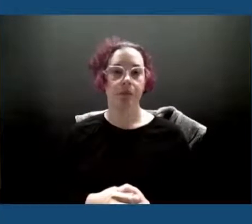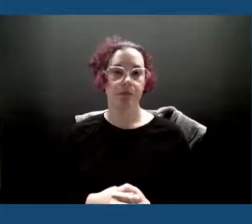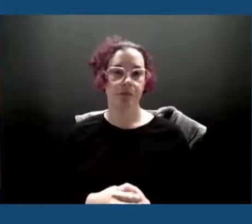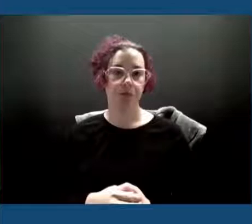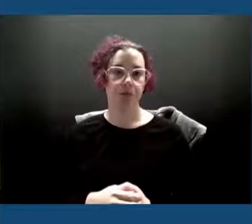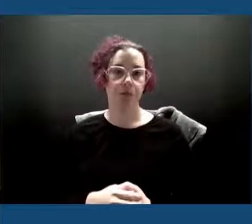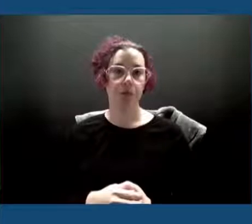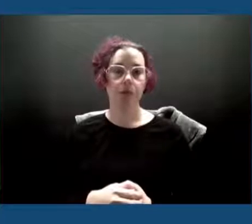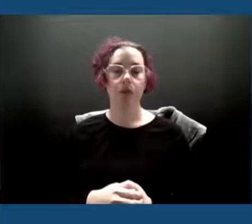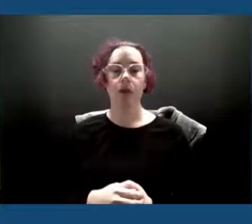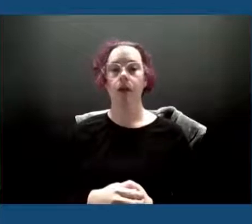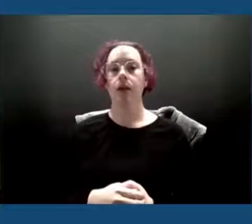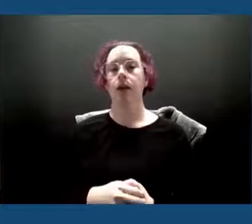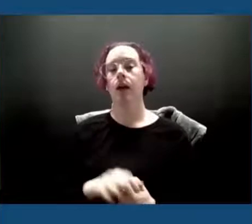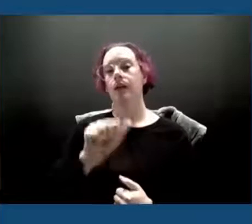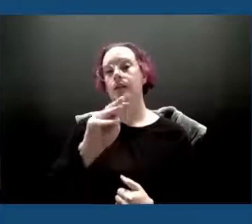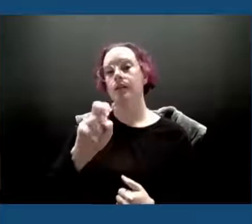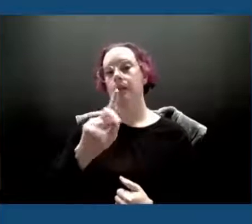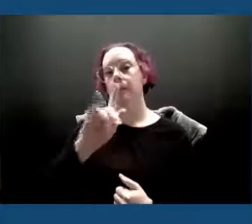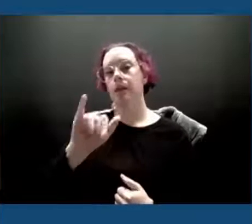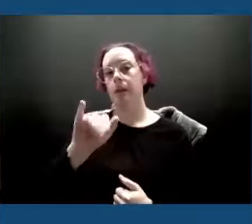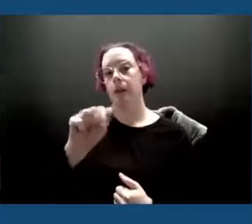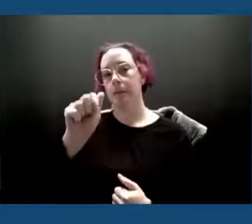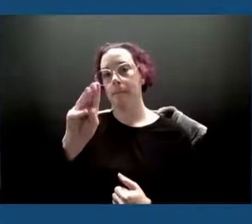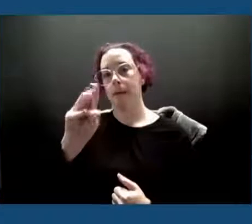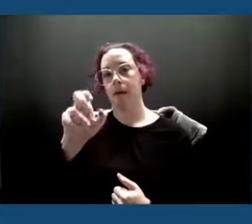Assemblyman Brian Cunningham.